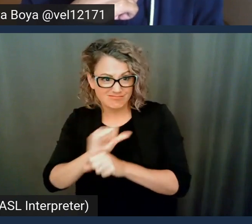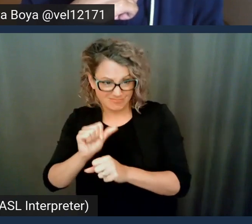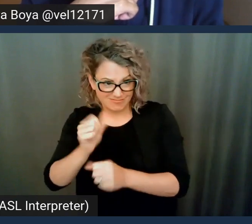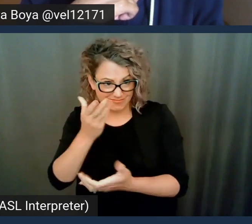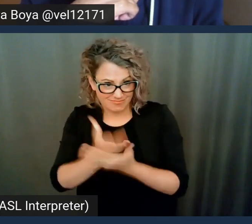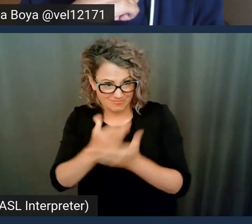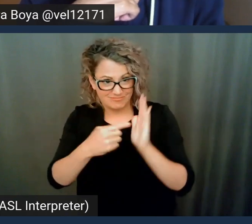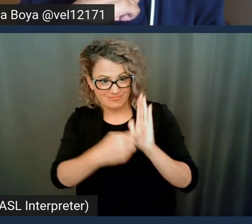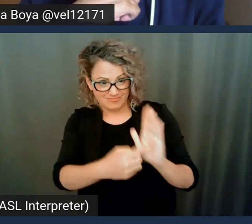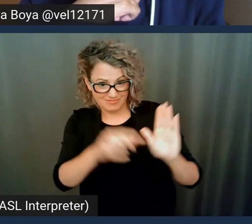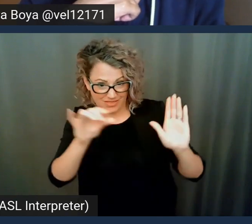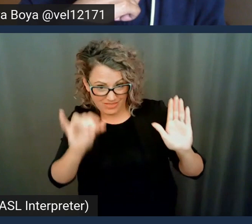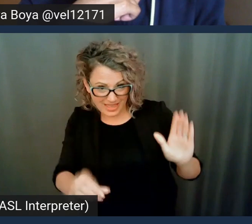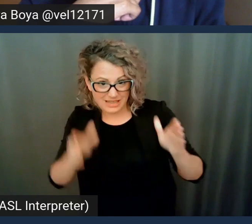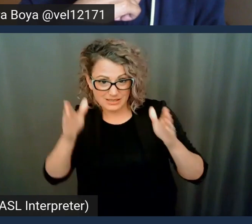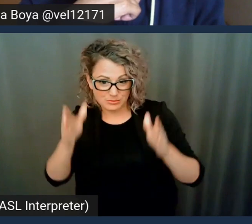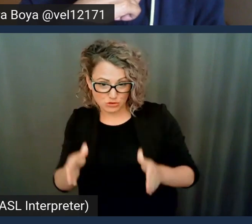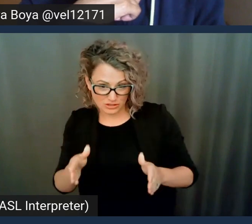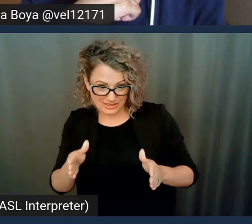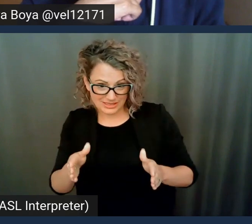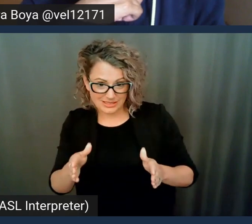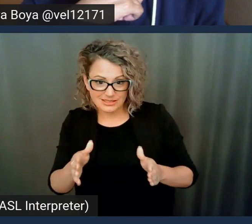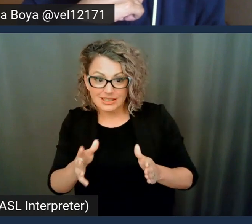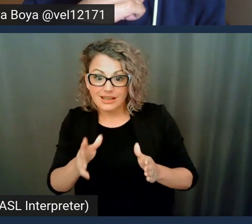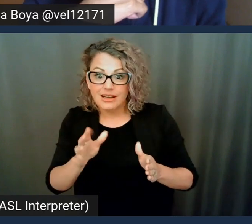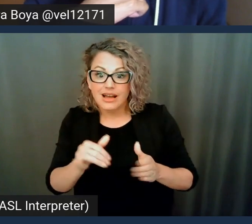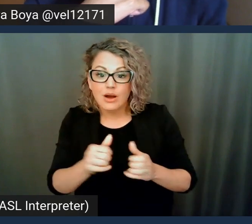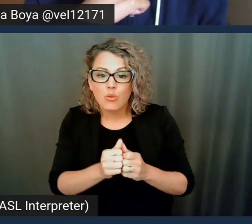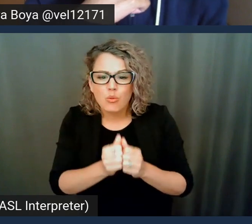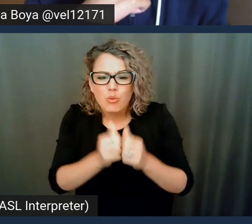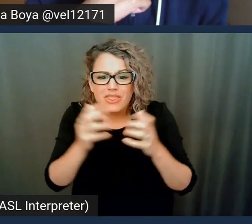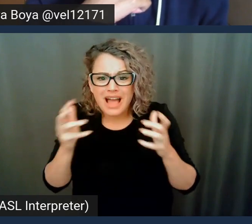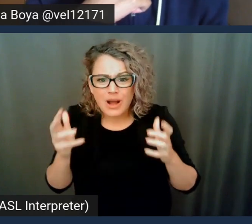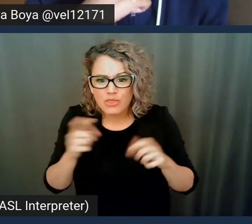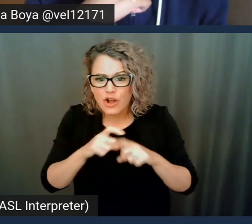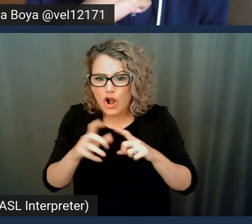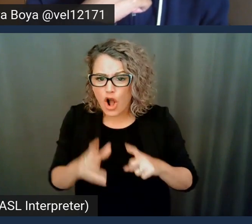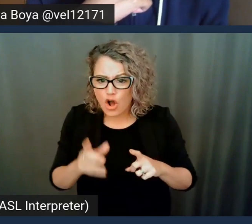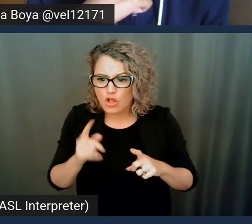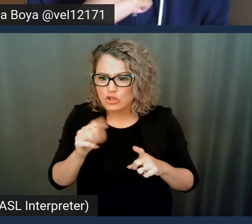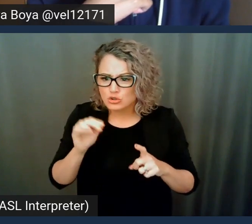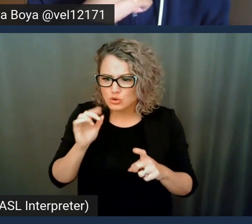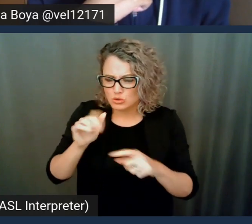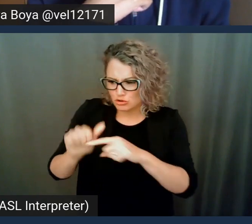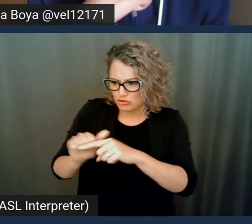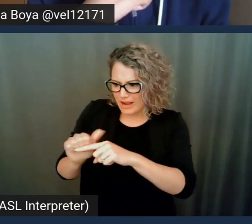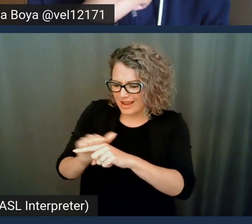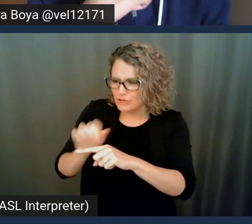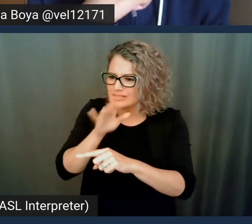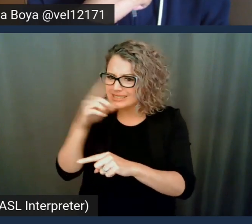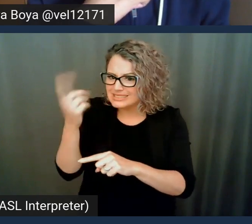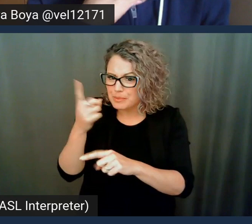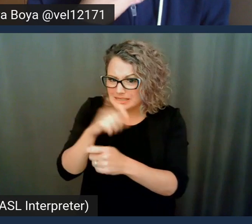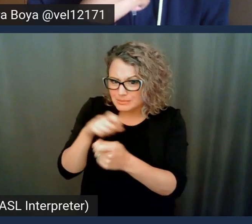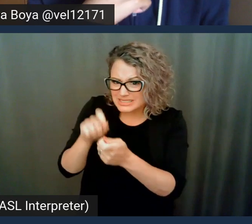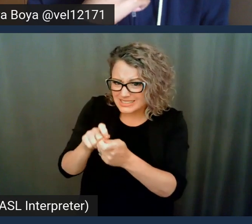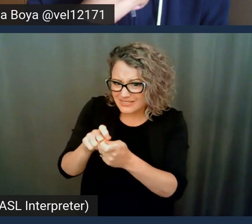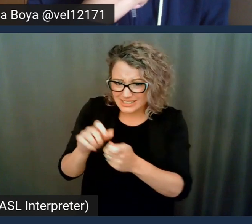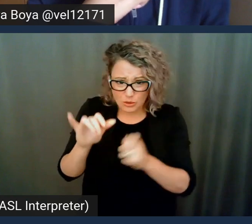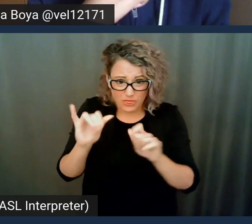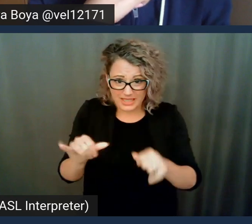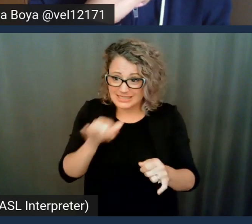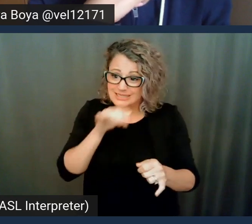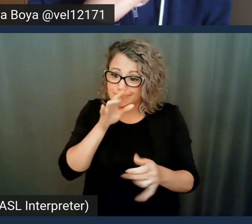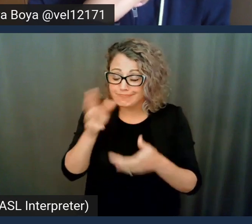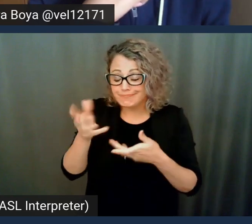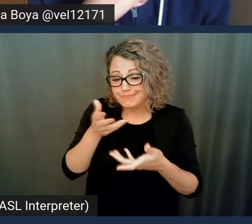does all of this without requiring the caller to say anything specific. So just as you and I are talking to each other, Voice ID can